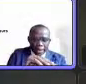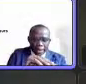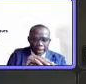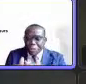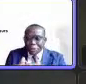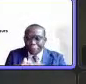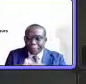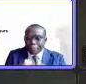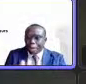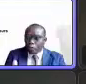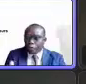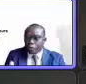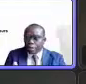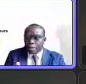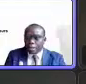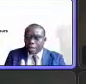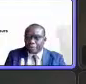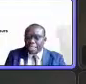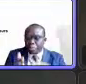the average